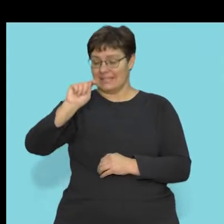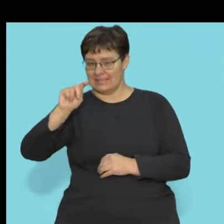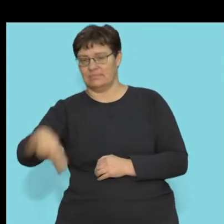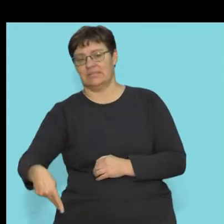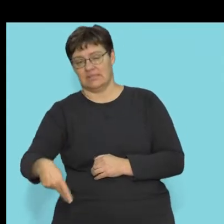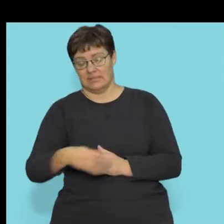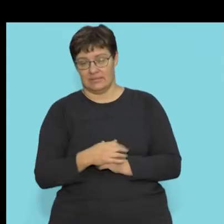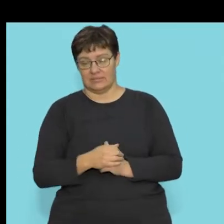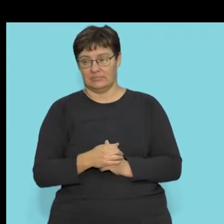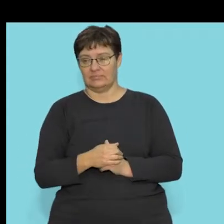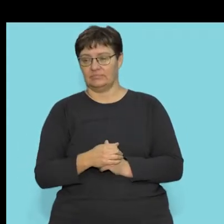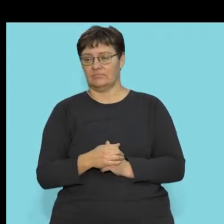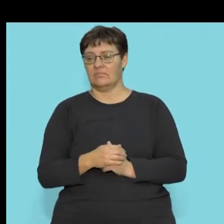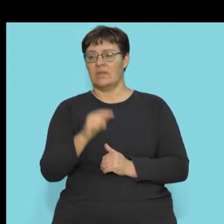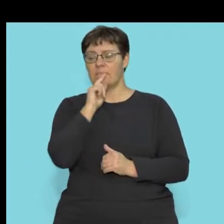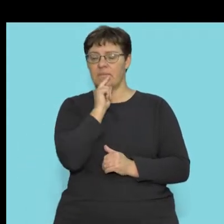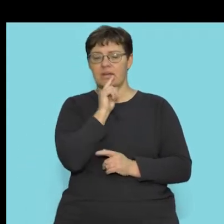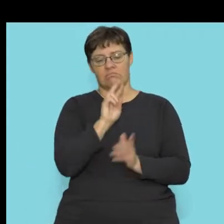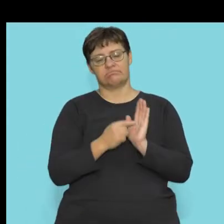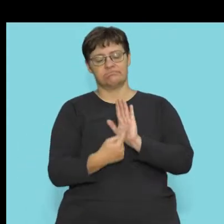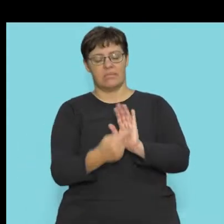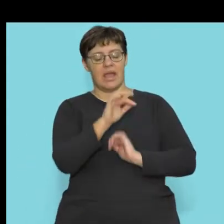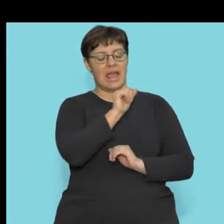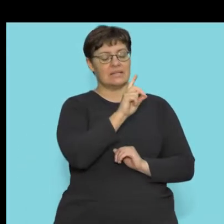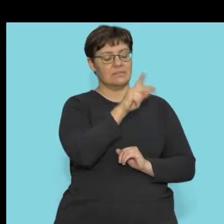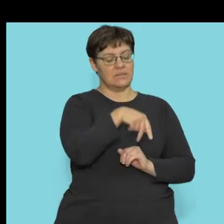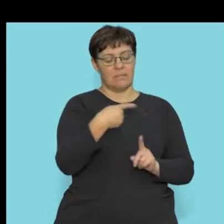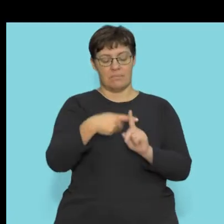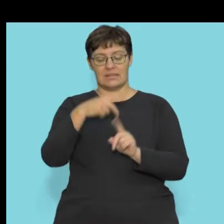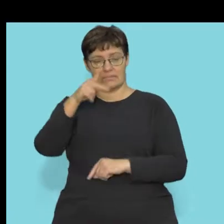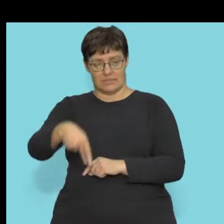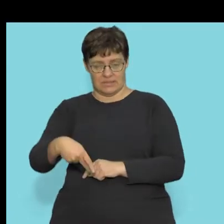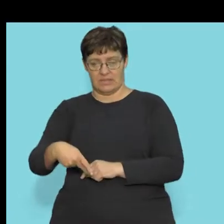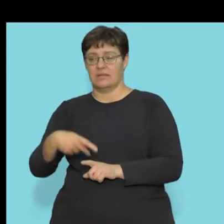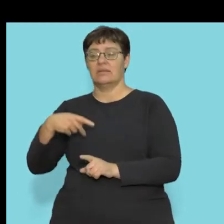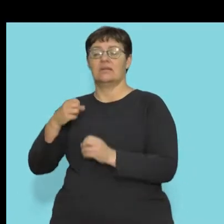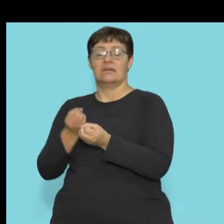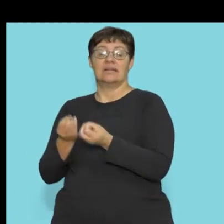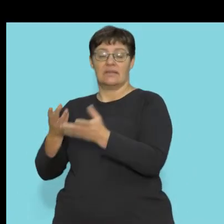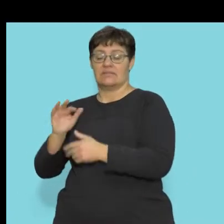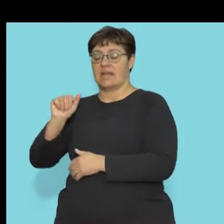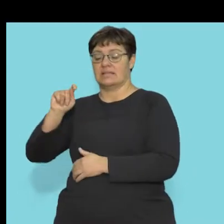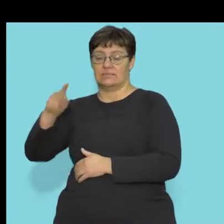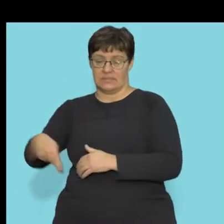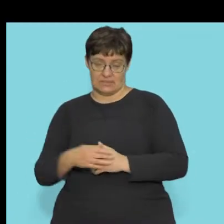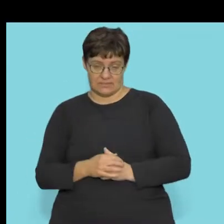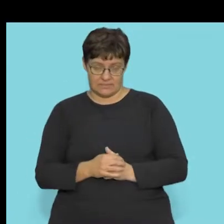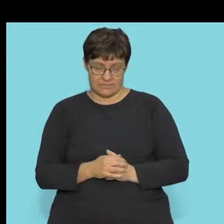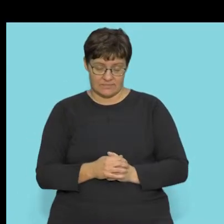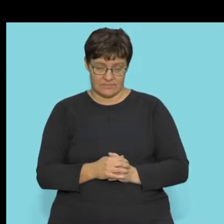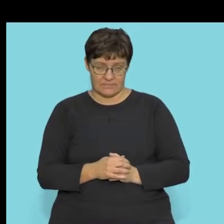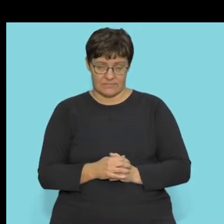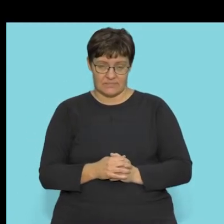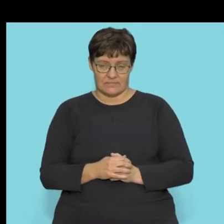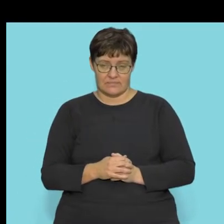ATP. And that reaction can be simply illustrated where ADP plus a phosphate gives you this